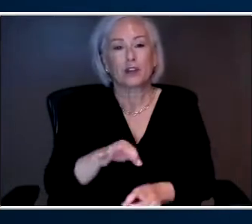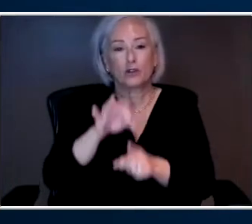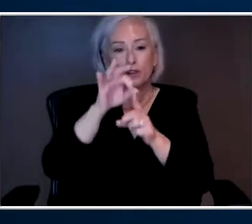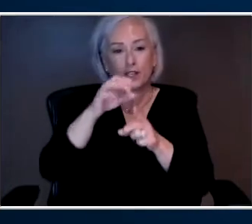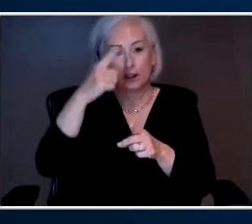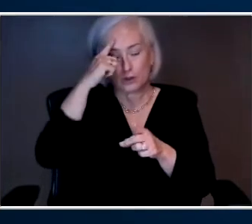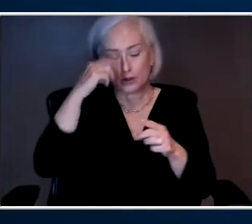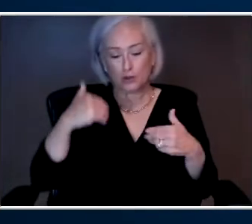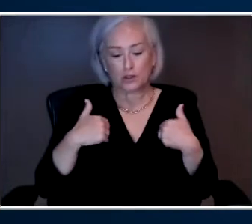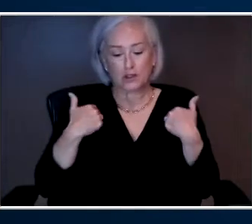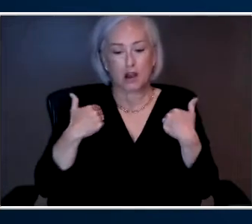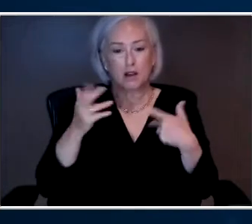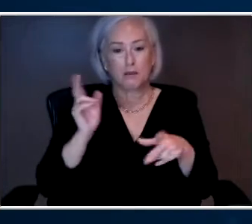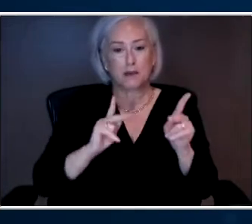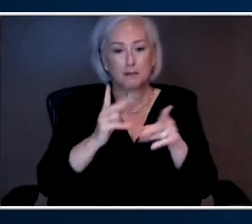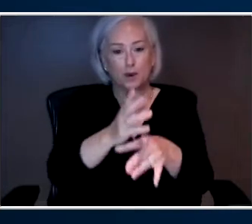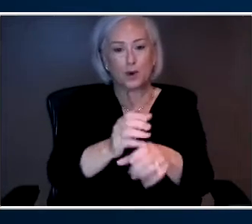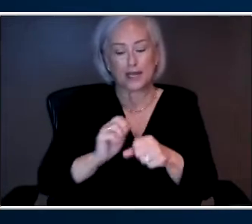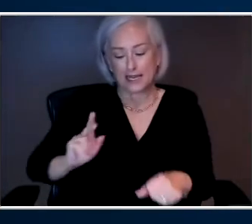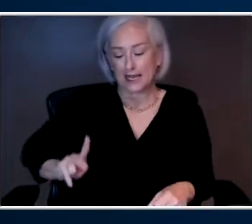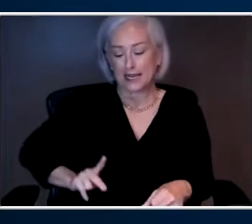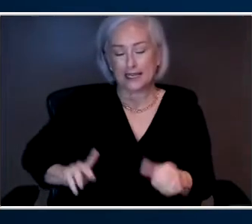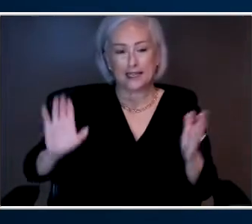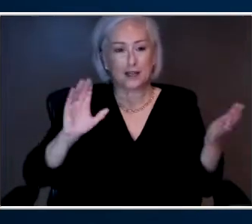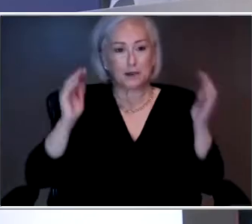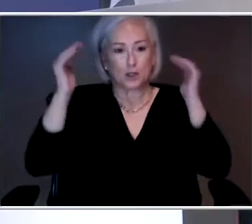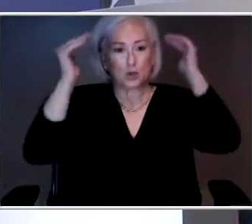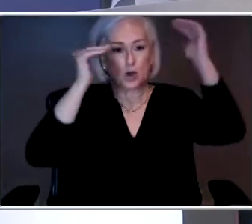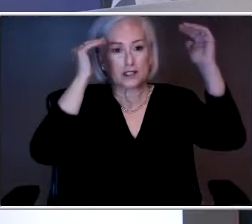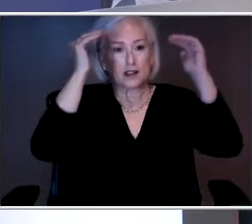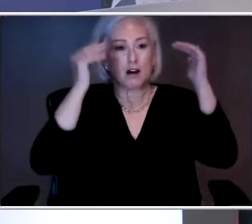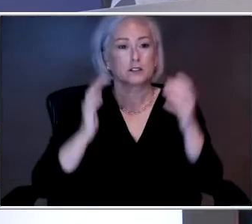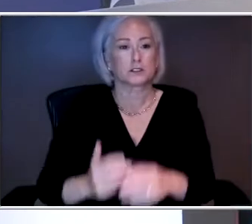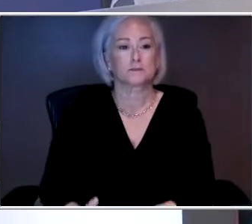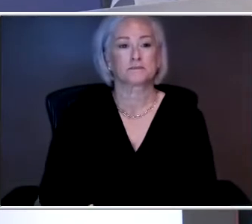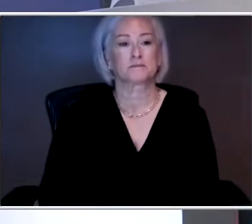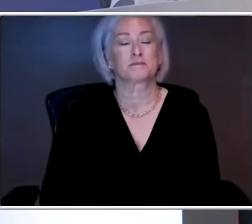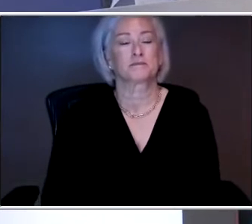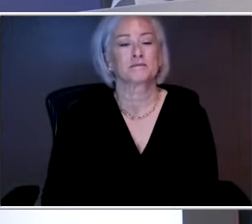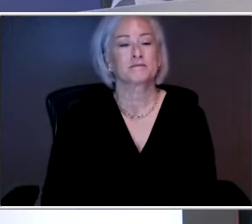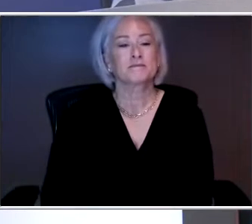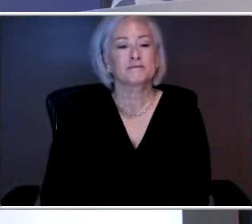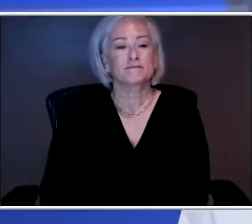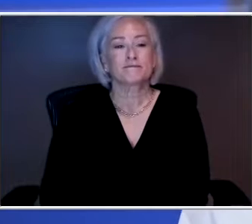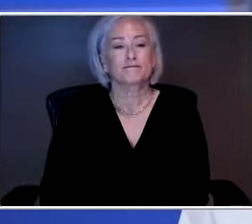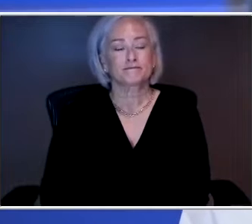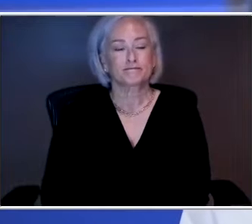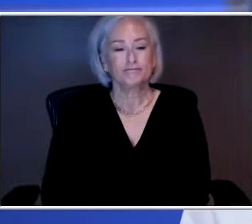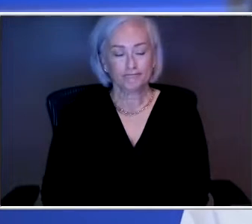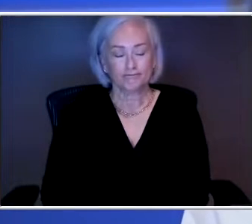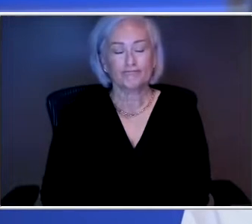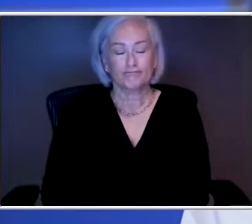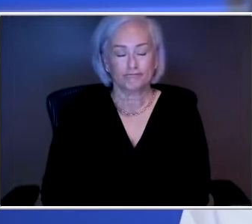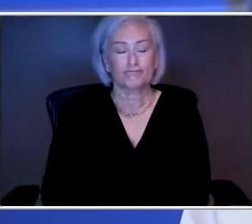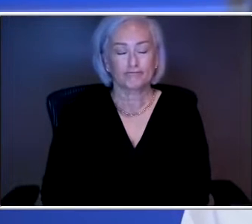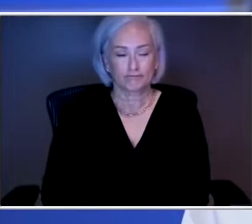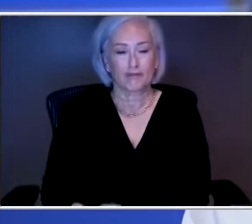recipients versus an adult? I mean, how does it work? Yeah, so it's a little bit